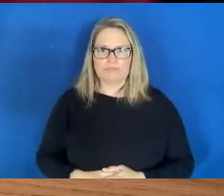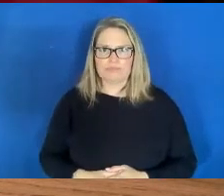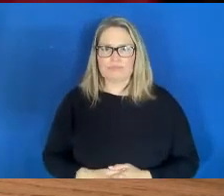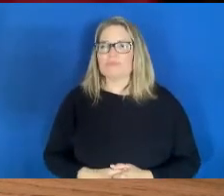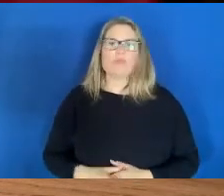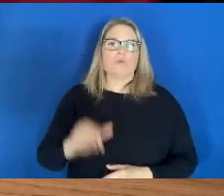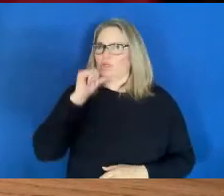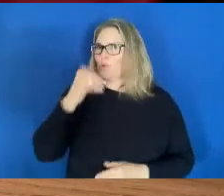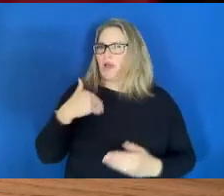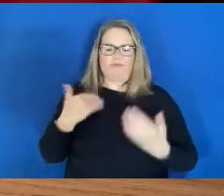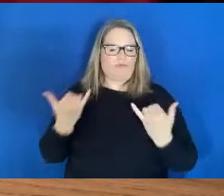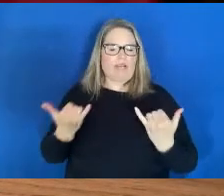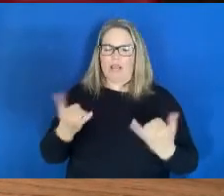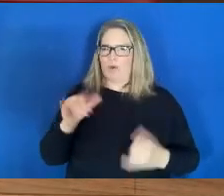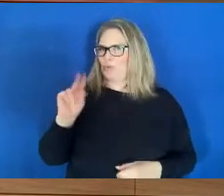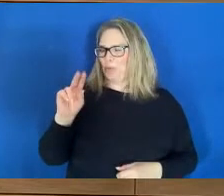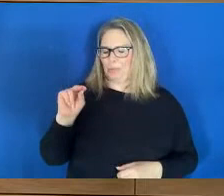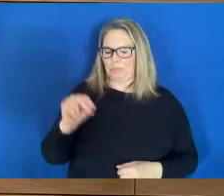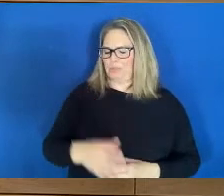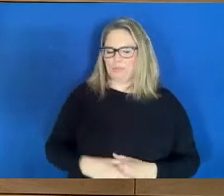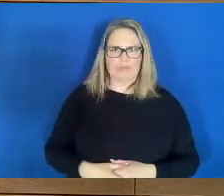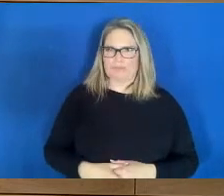application.